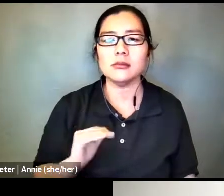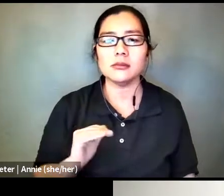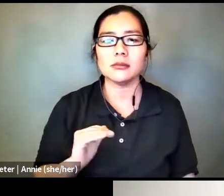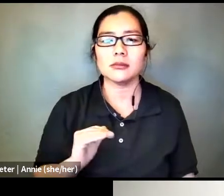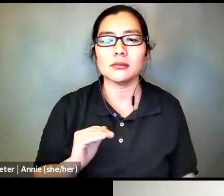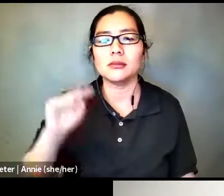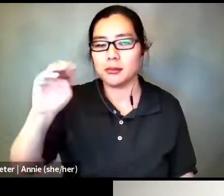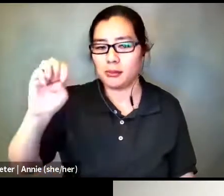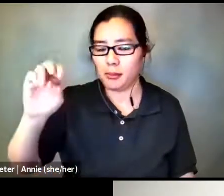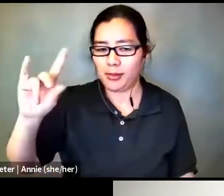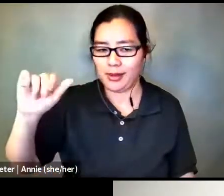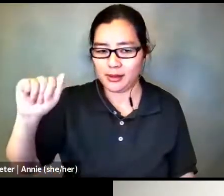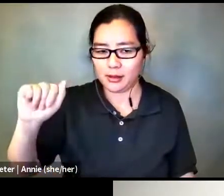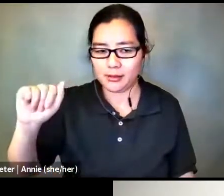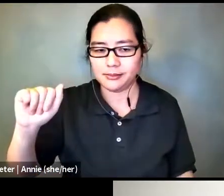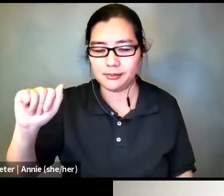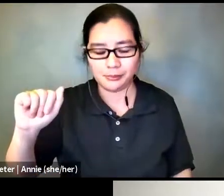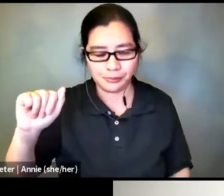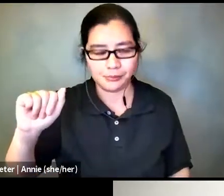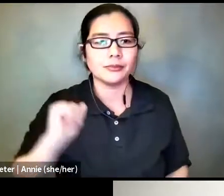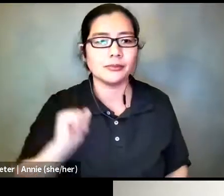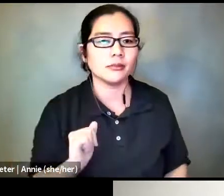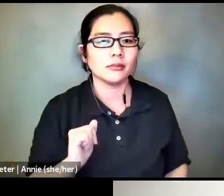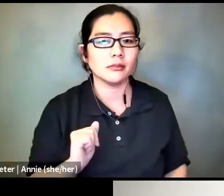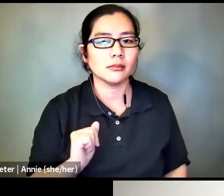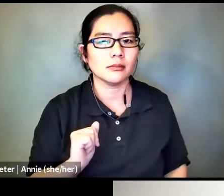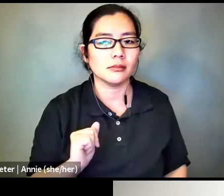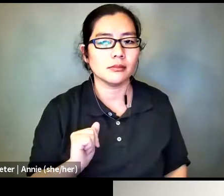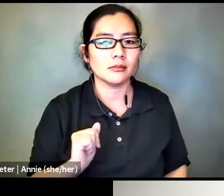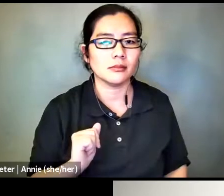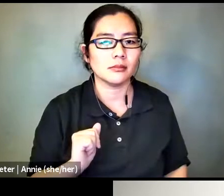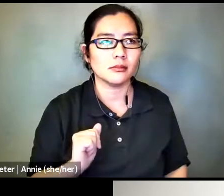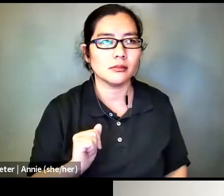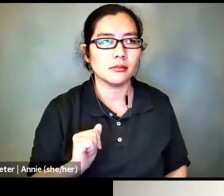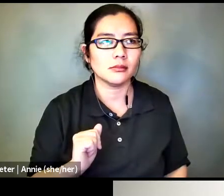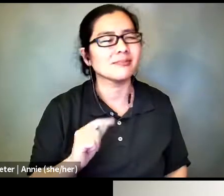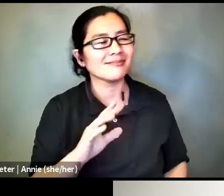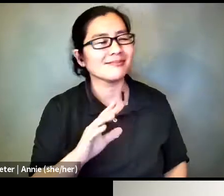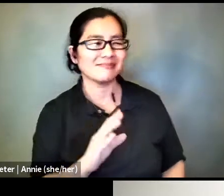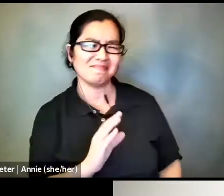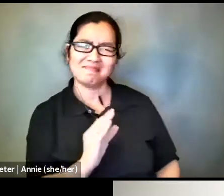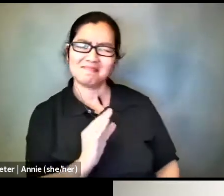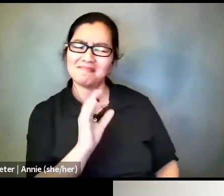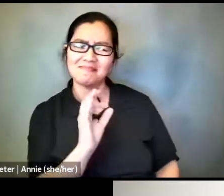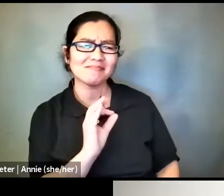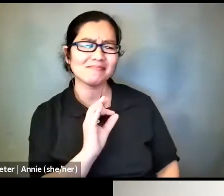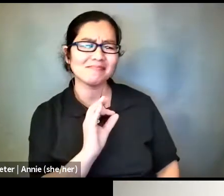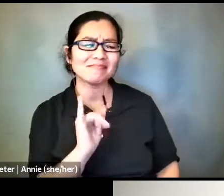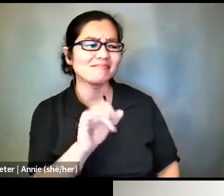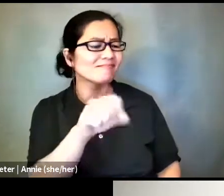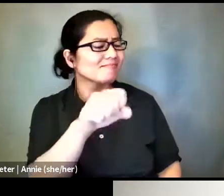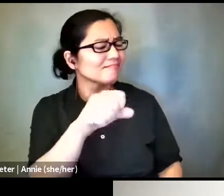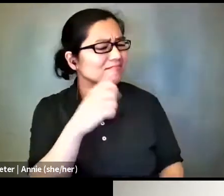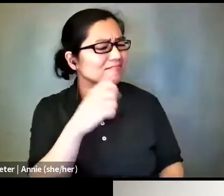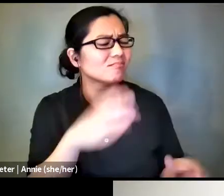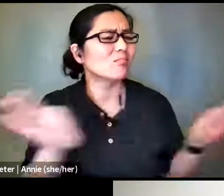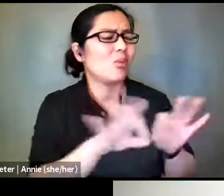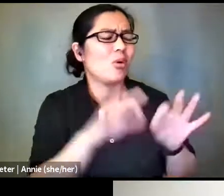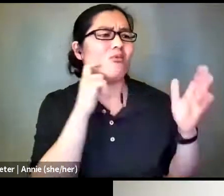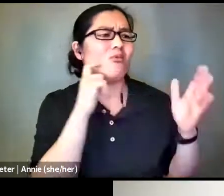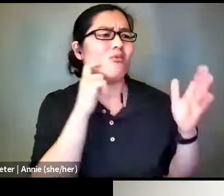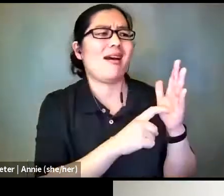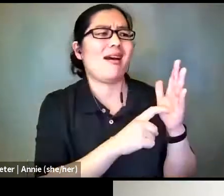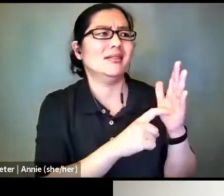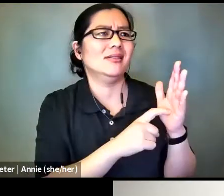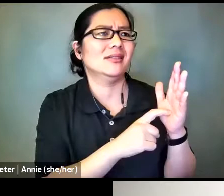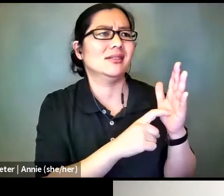there is something to be said for, there is something that has been done wrong, right? And it's all our jobs to